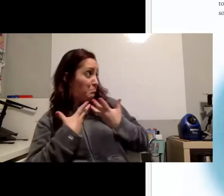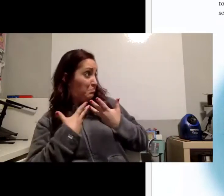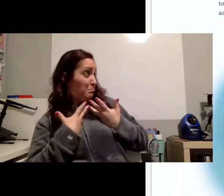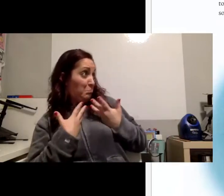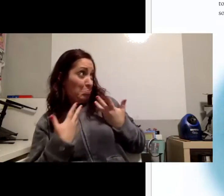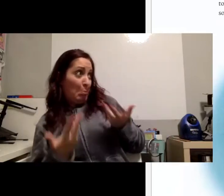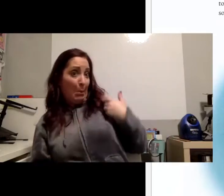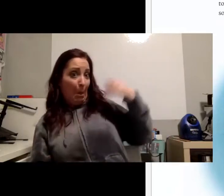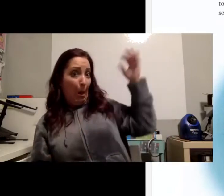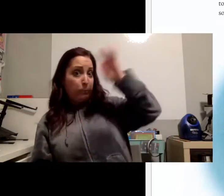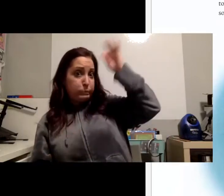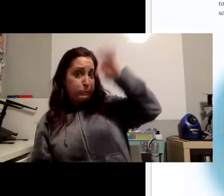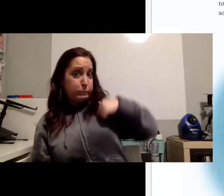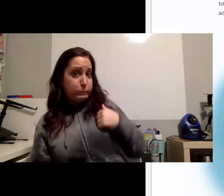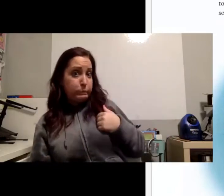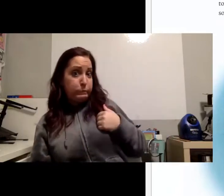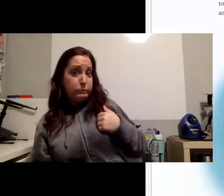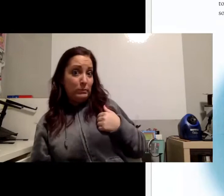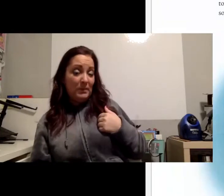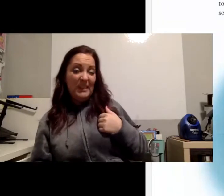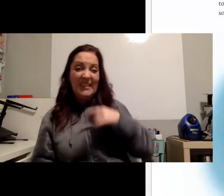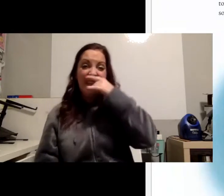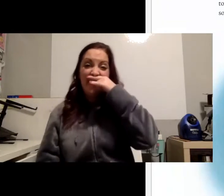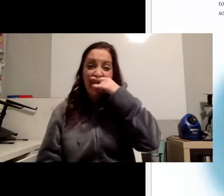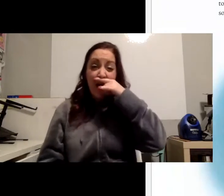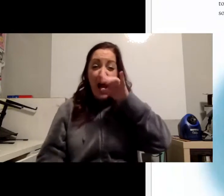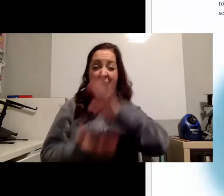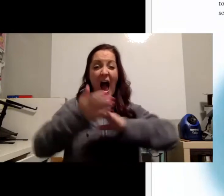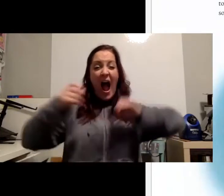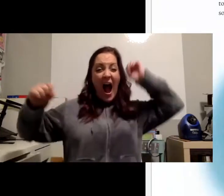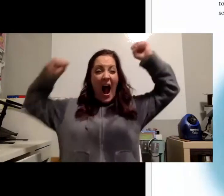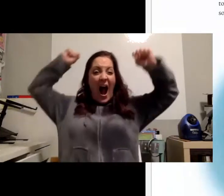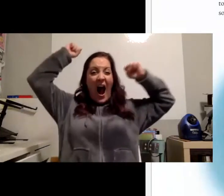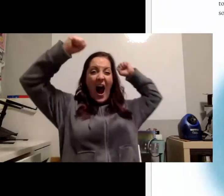"No one informed me," said the teacher.